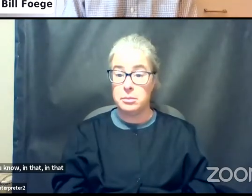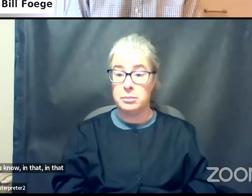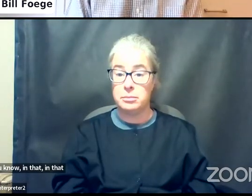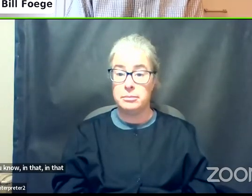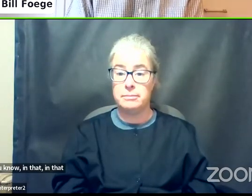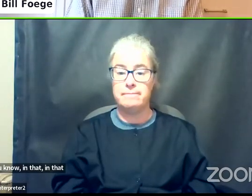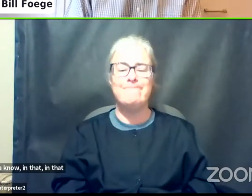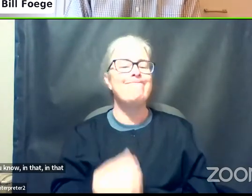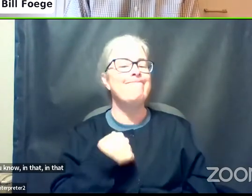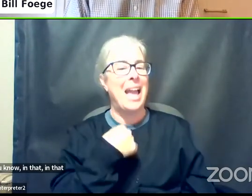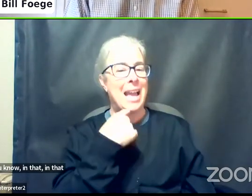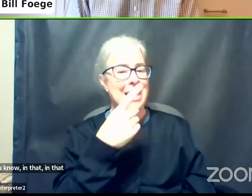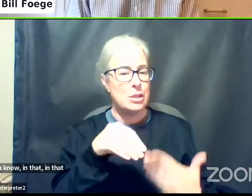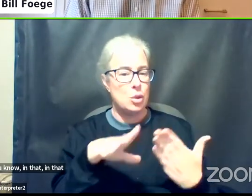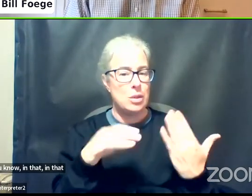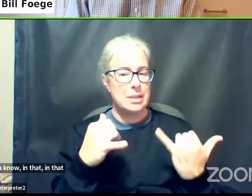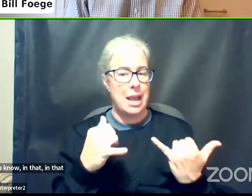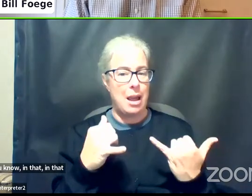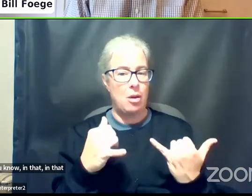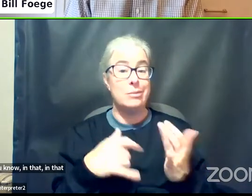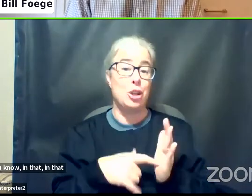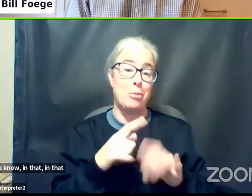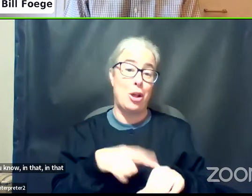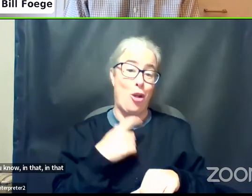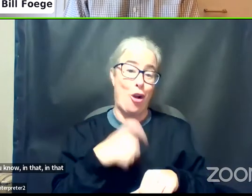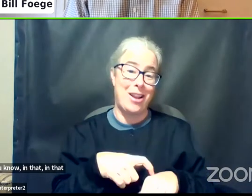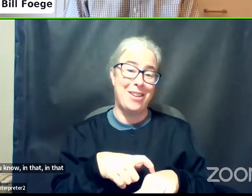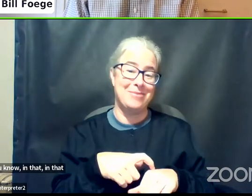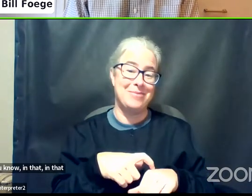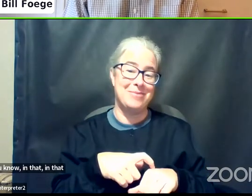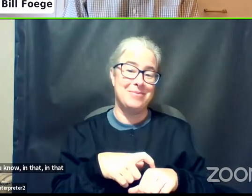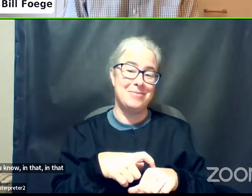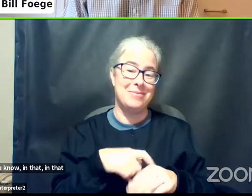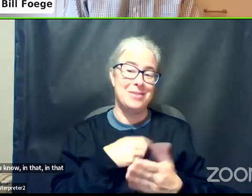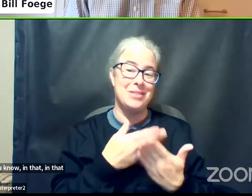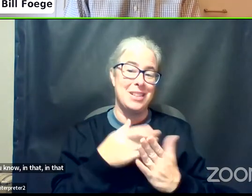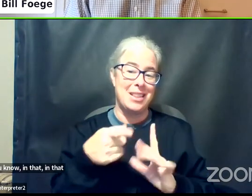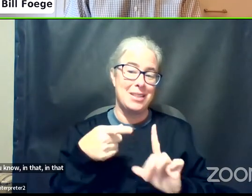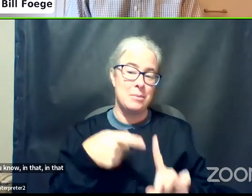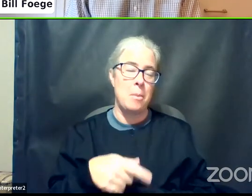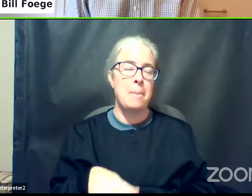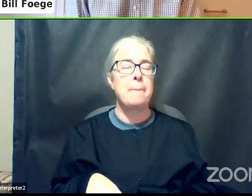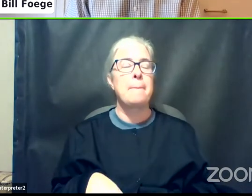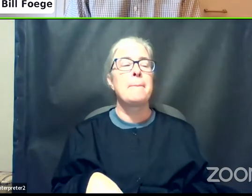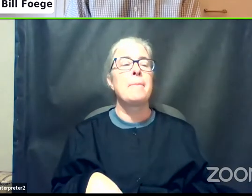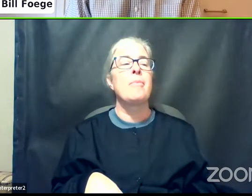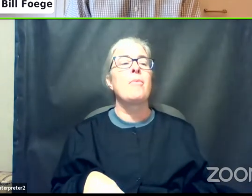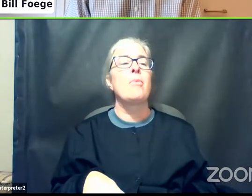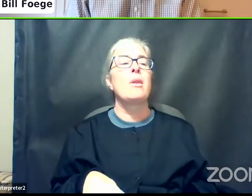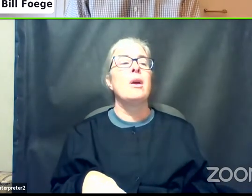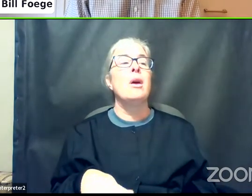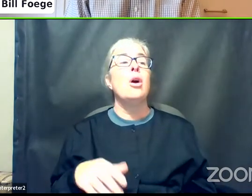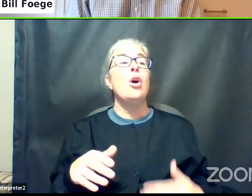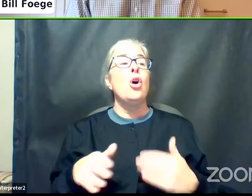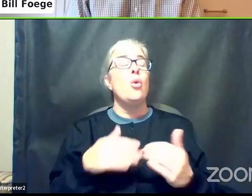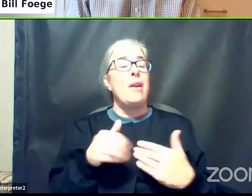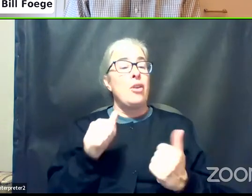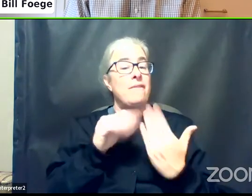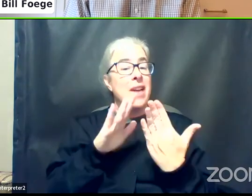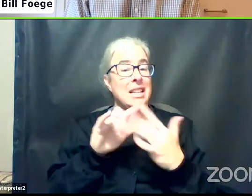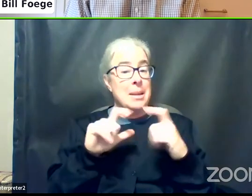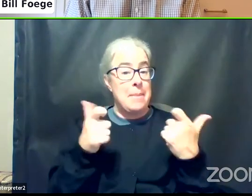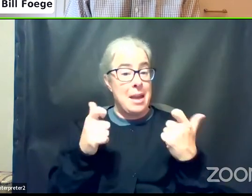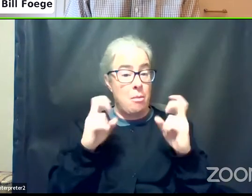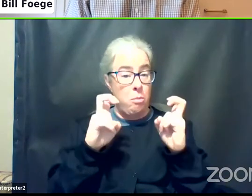I tell students now it took me a long time to reach this conclusion that whenever they're faced with these big